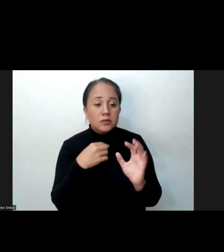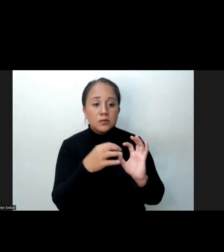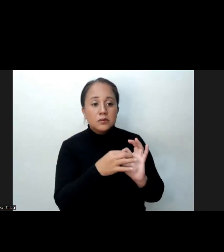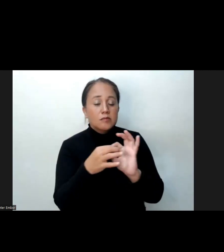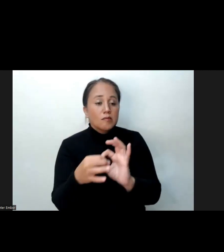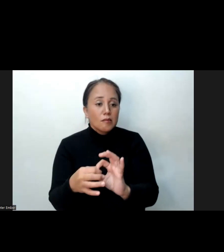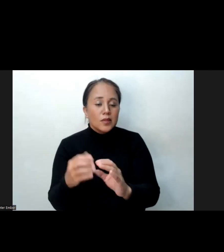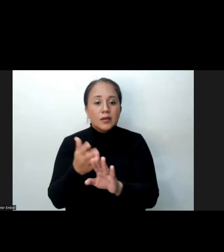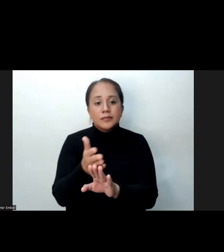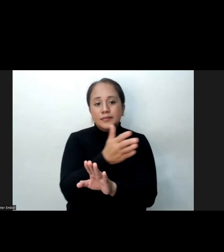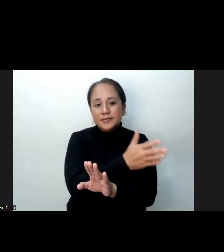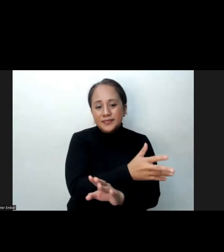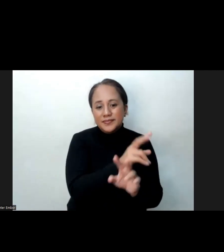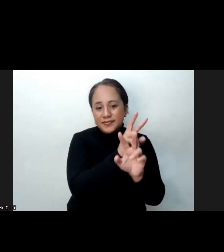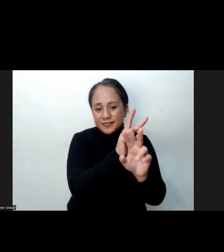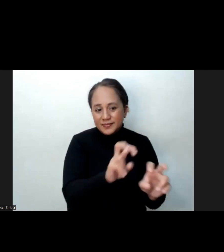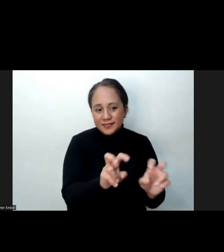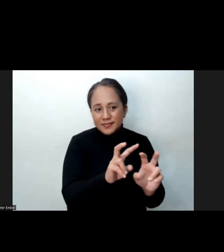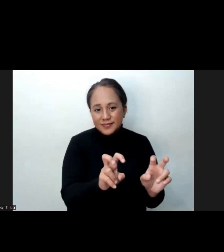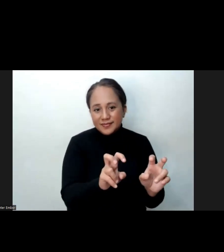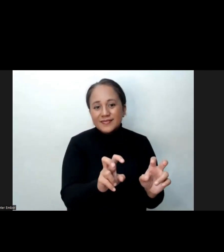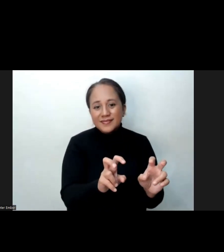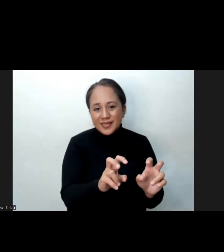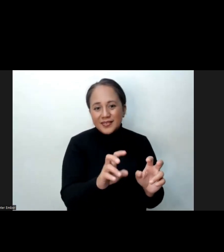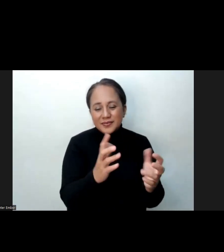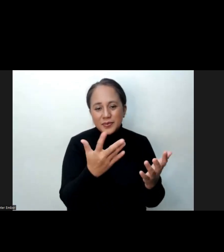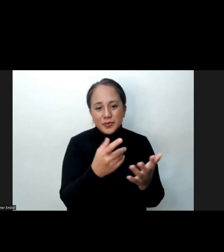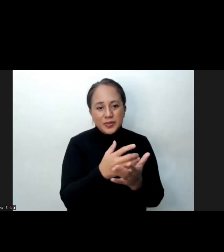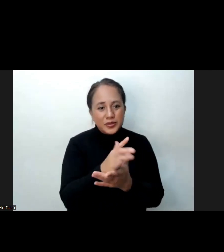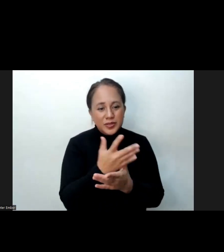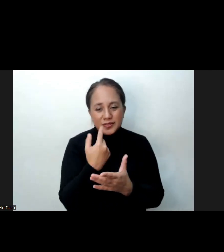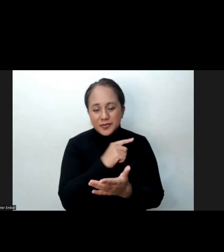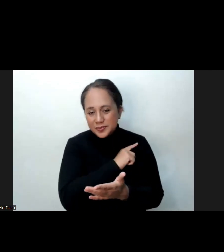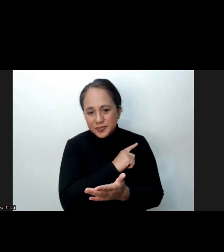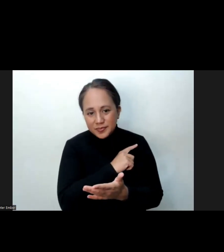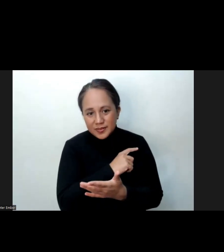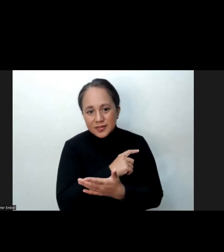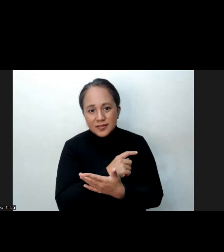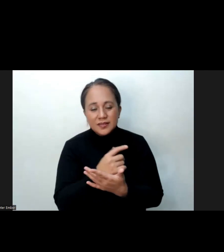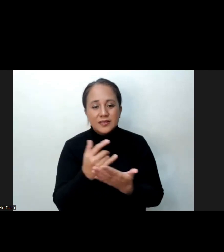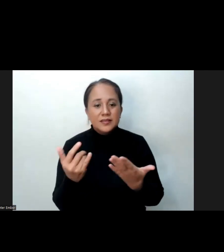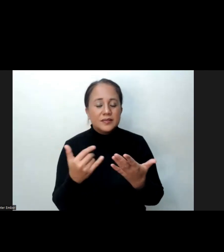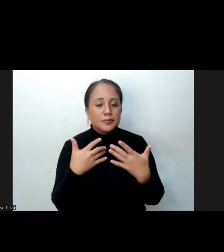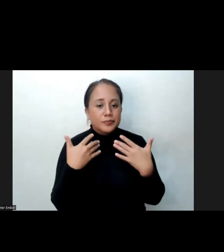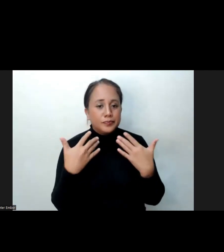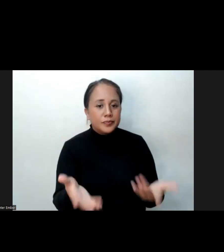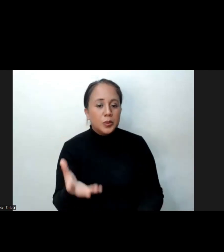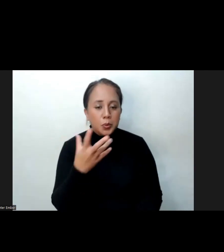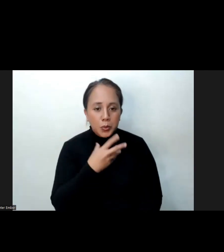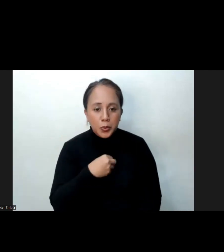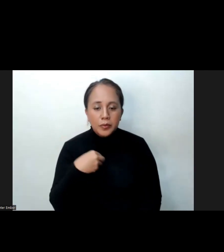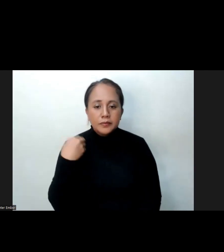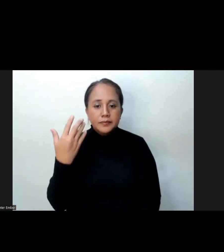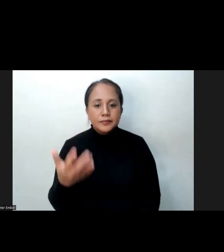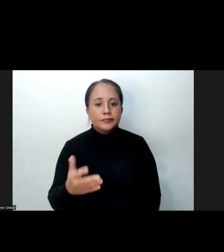to um, the previous paper that was shared with us. So without further ado, I would like